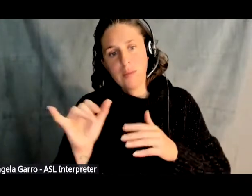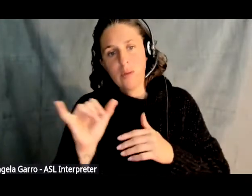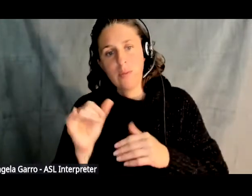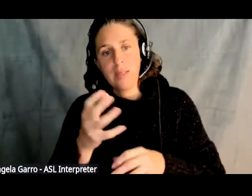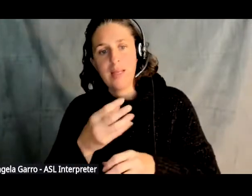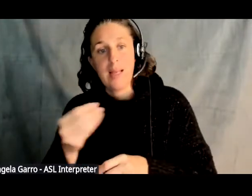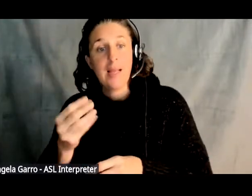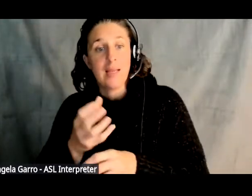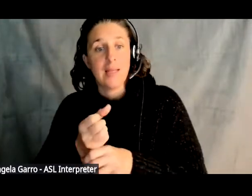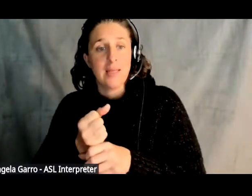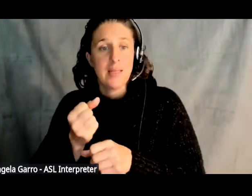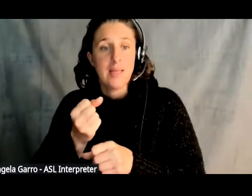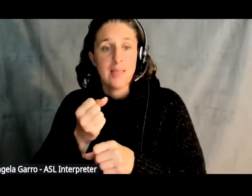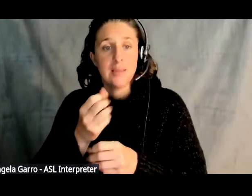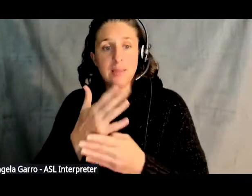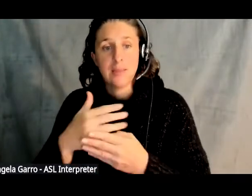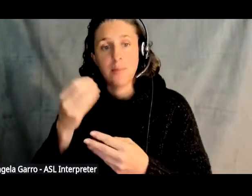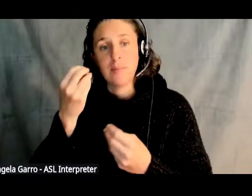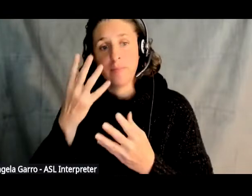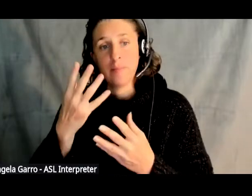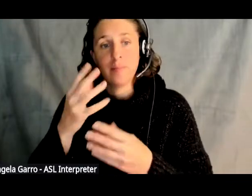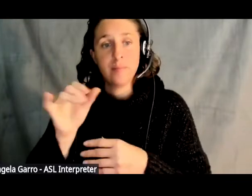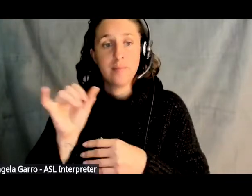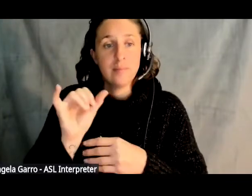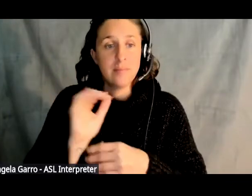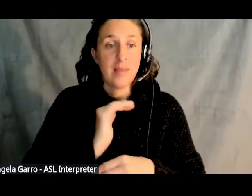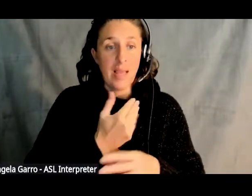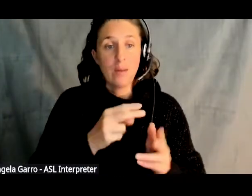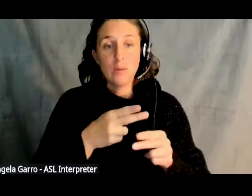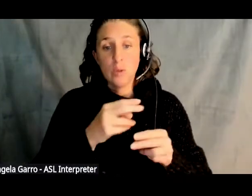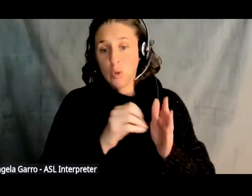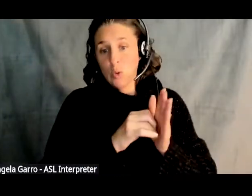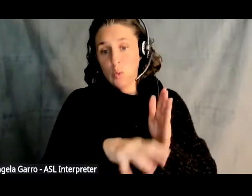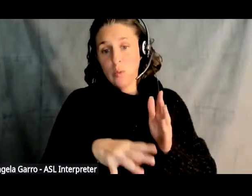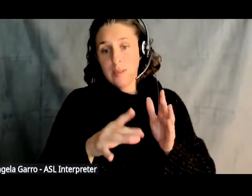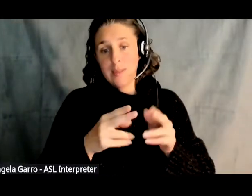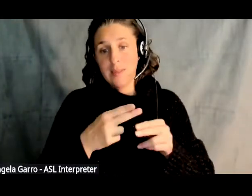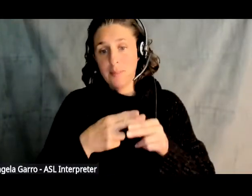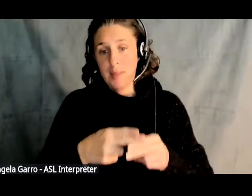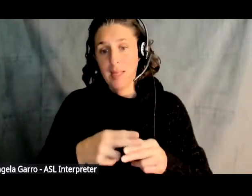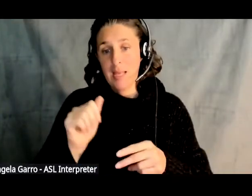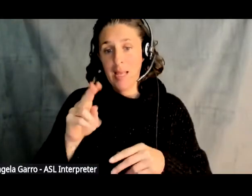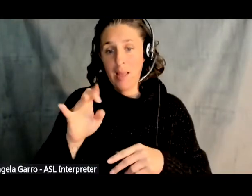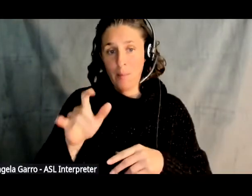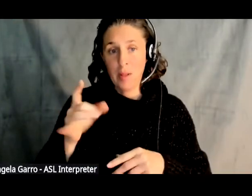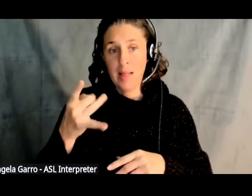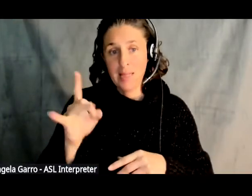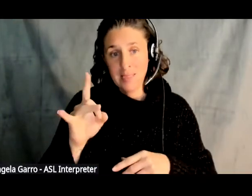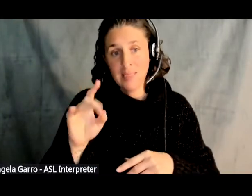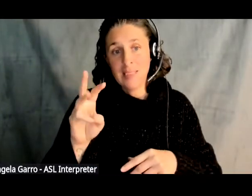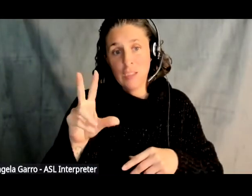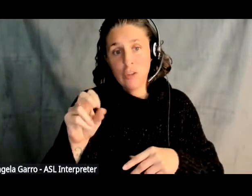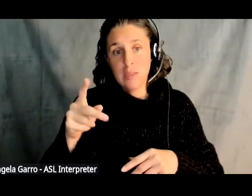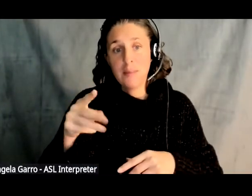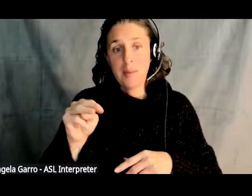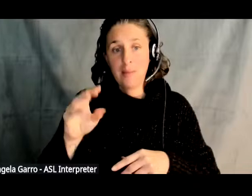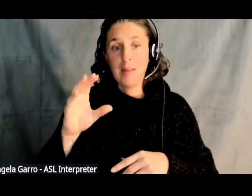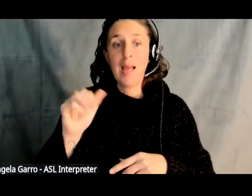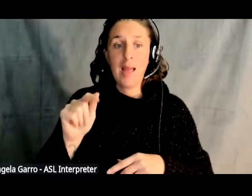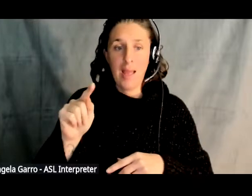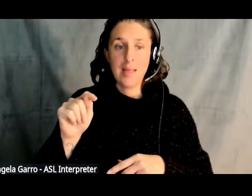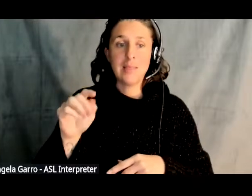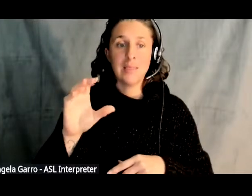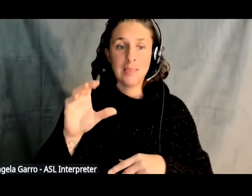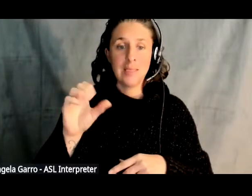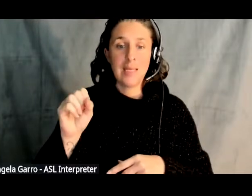some information. Like our students mentioned, April 18th at 6:30 p.m. at CSM is